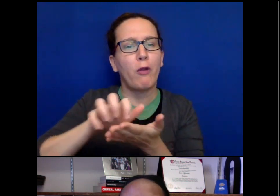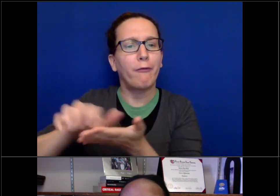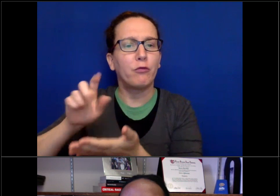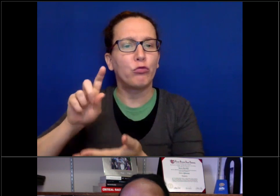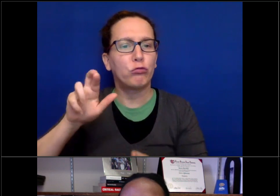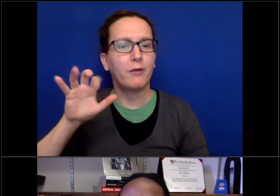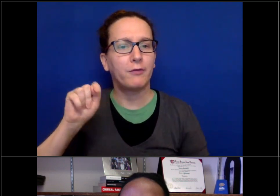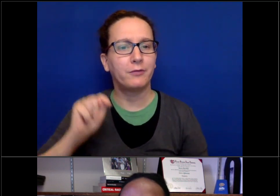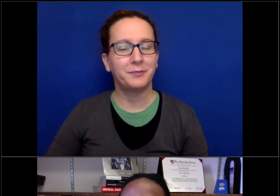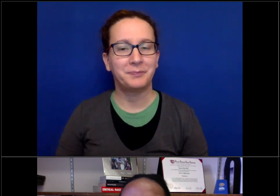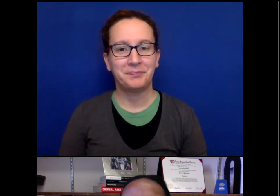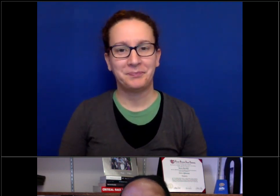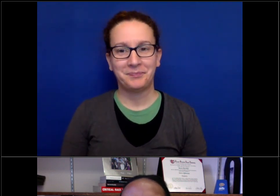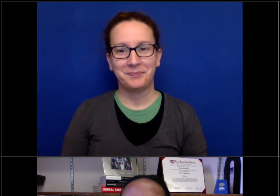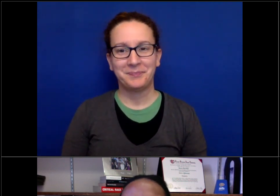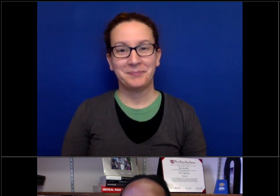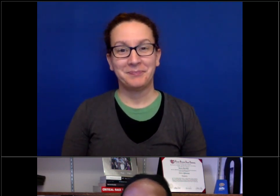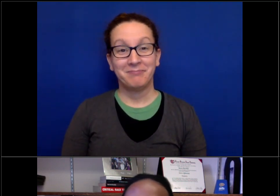Okay.